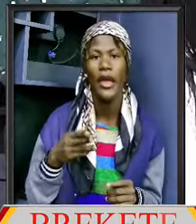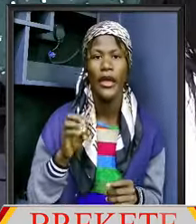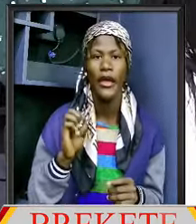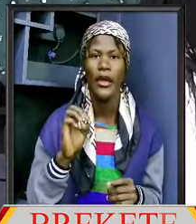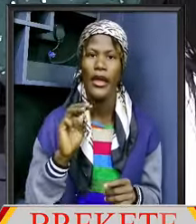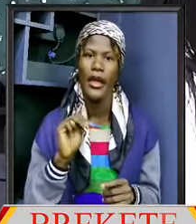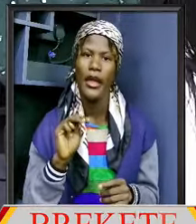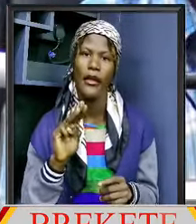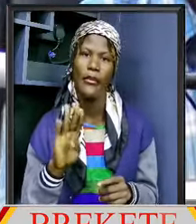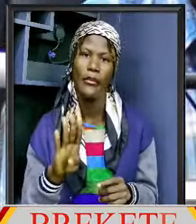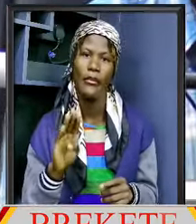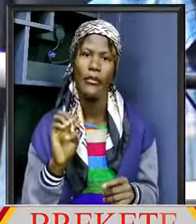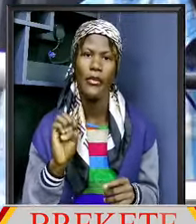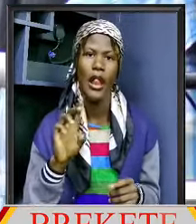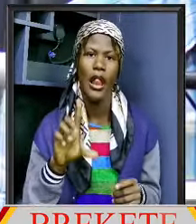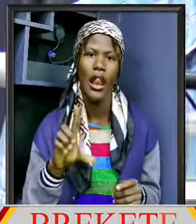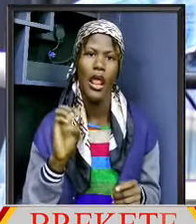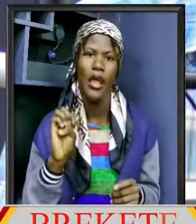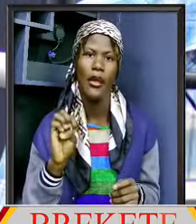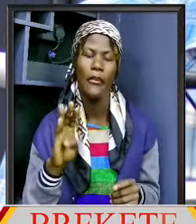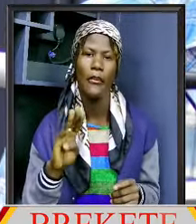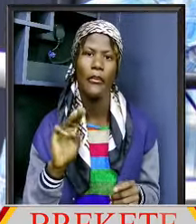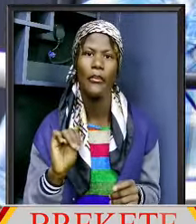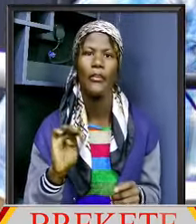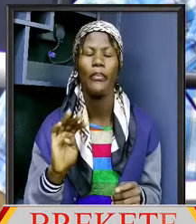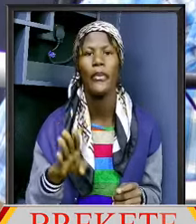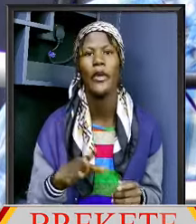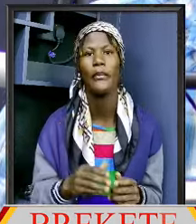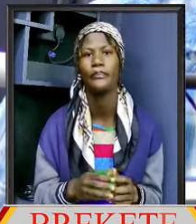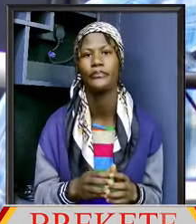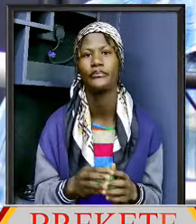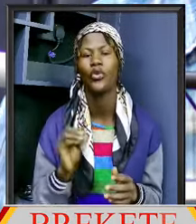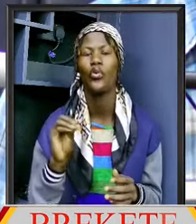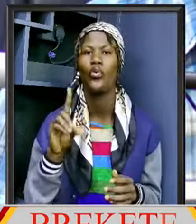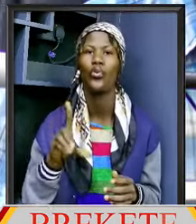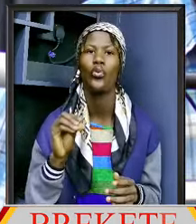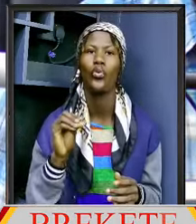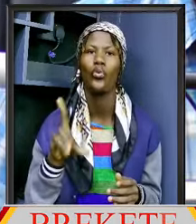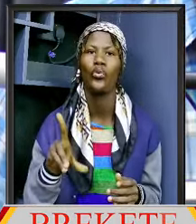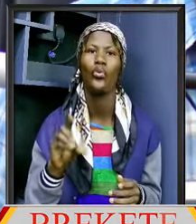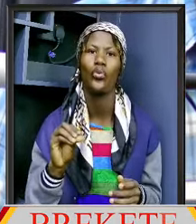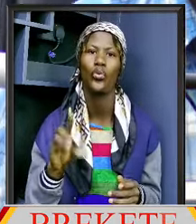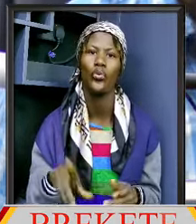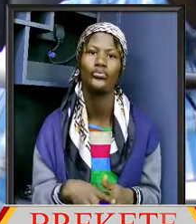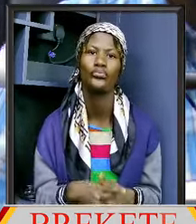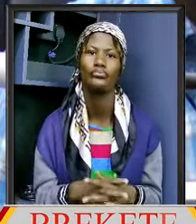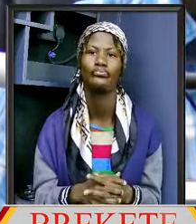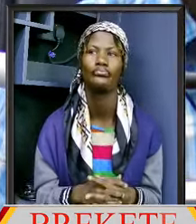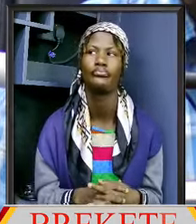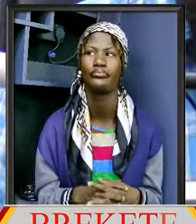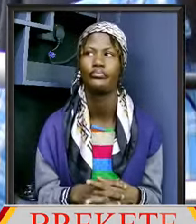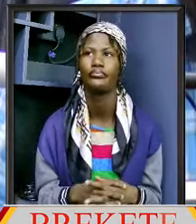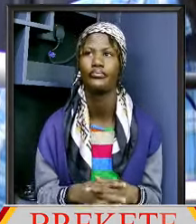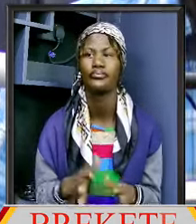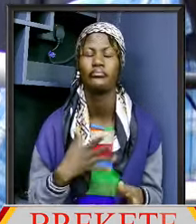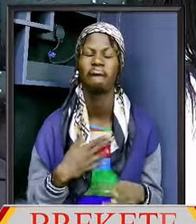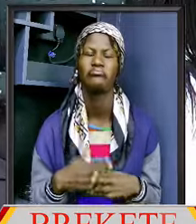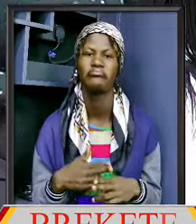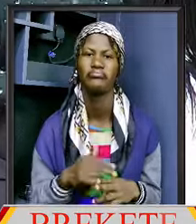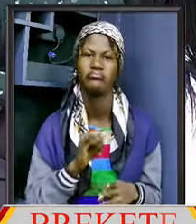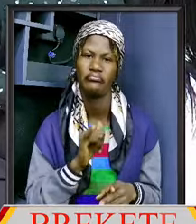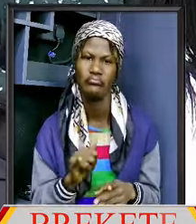Hembelembe. Oh lo lo lo. Hembelembe. Oh lo lo lo. My name